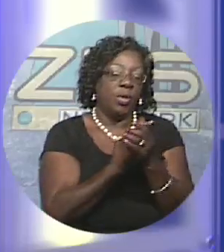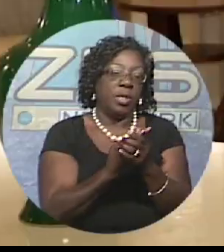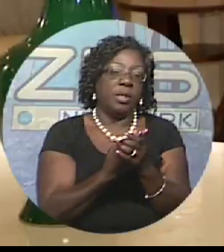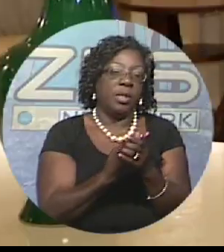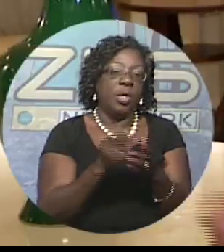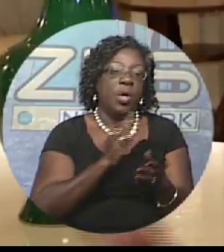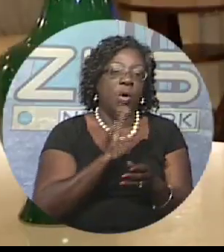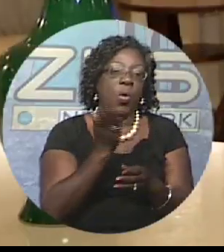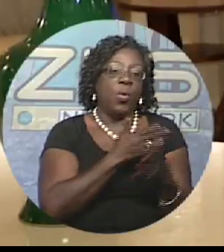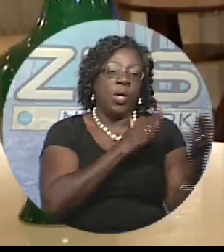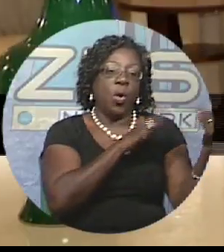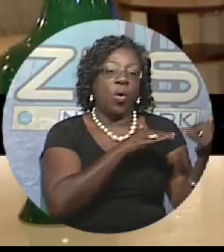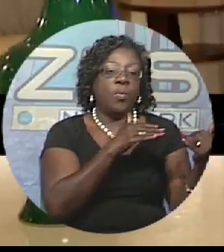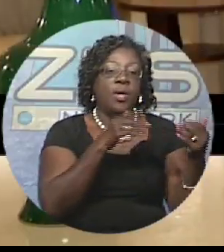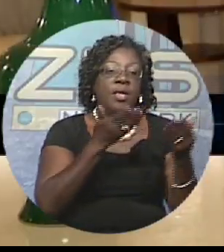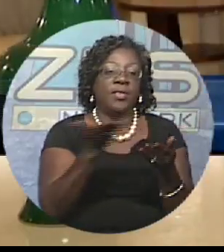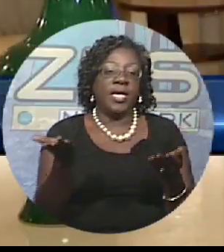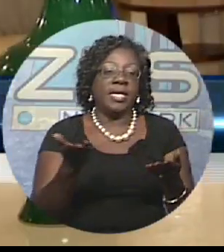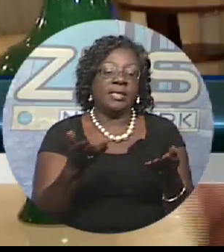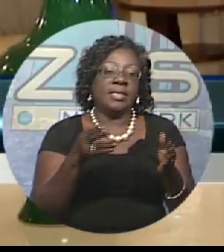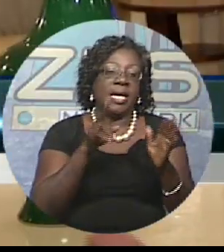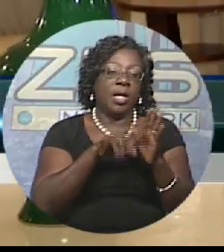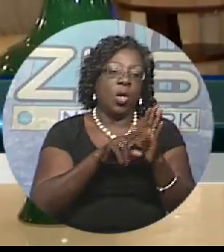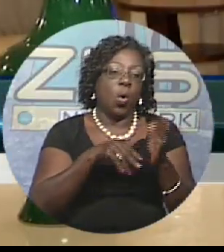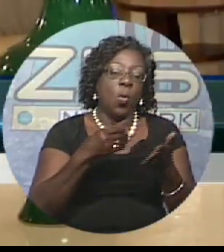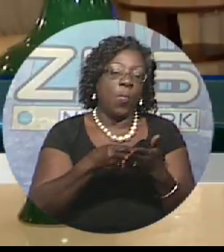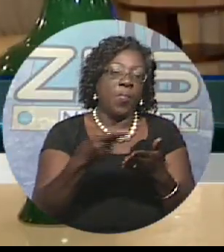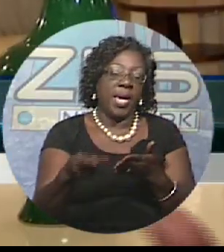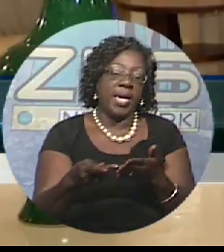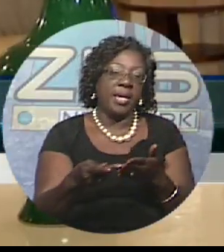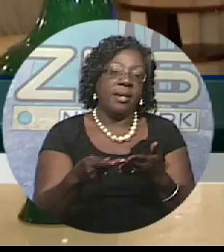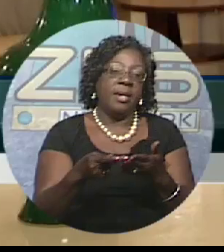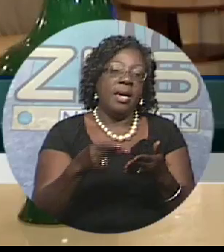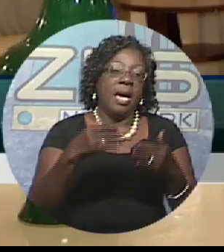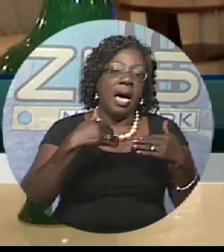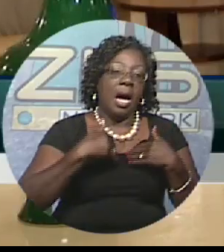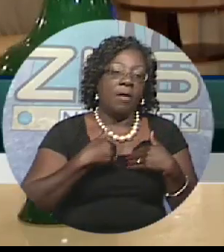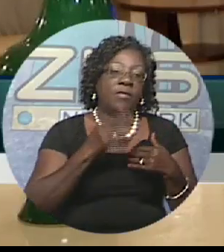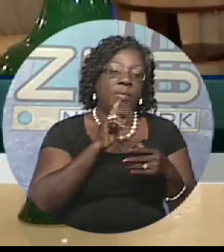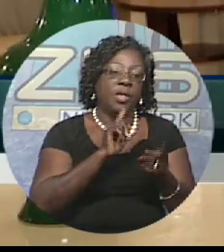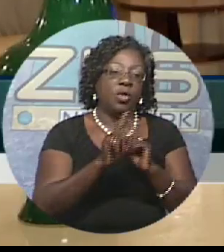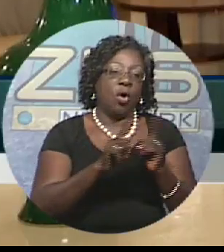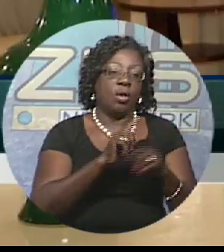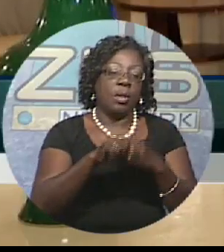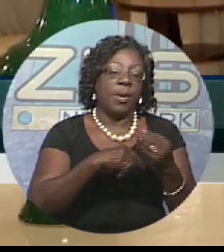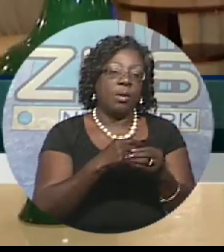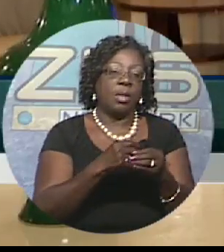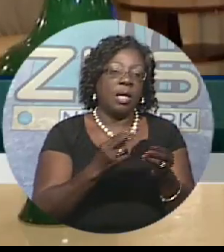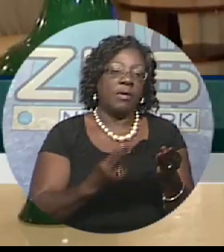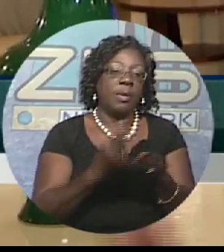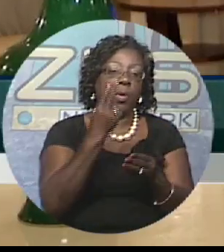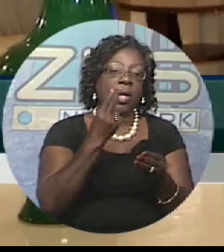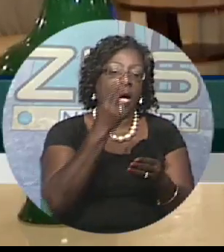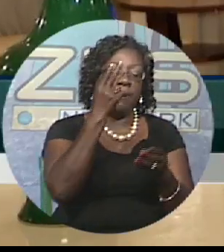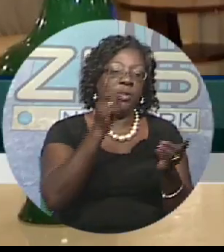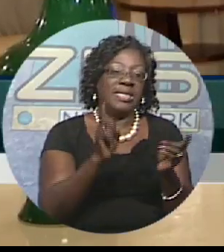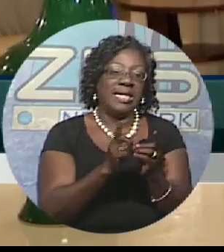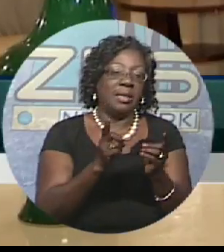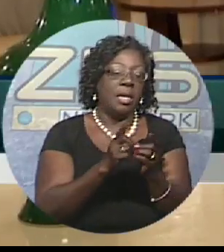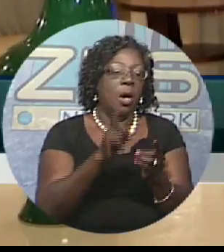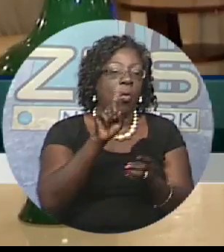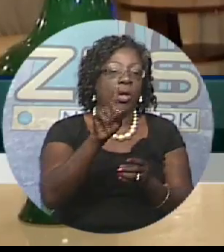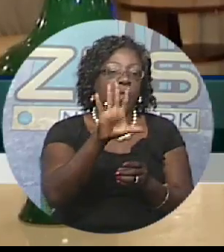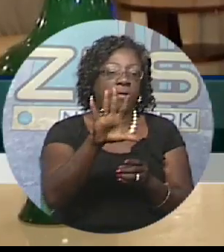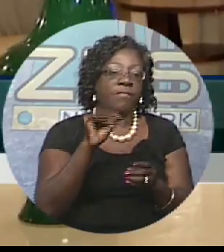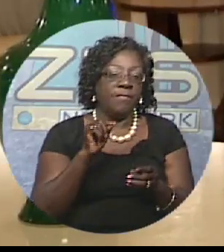We figure things like minimum wage. We think that minimum wage has to be brought up to date. $150 is